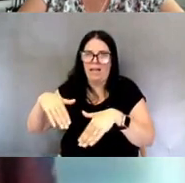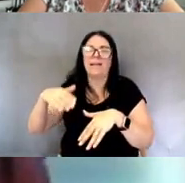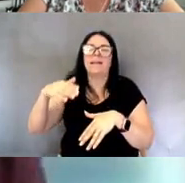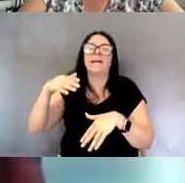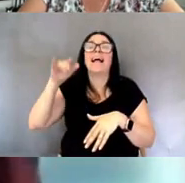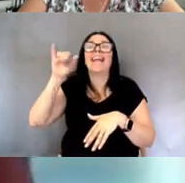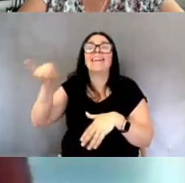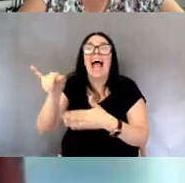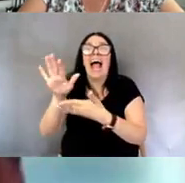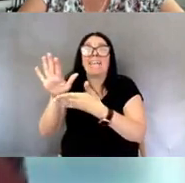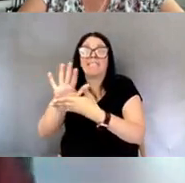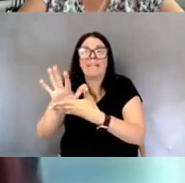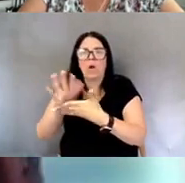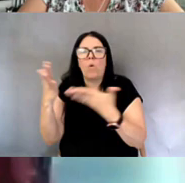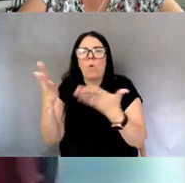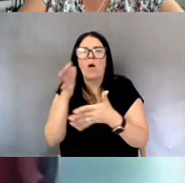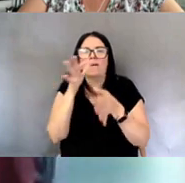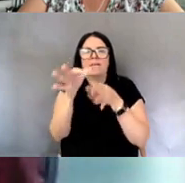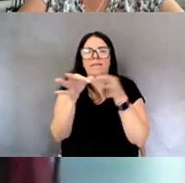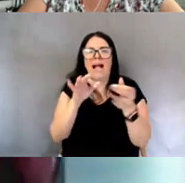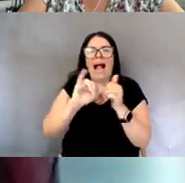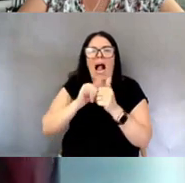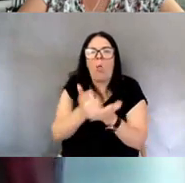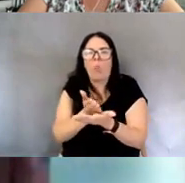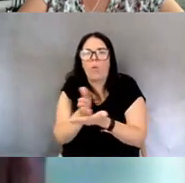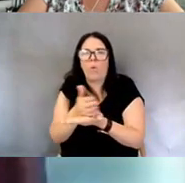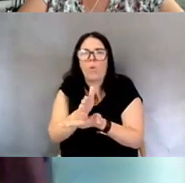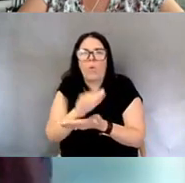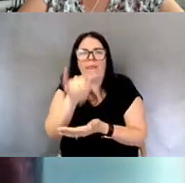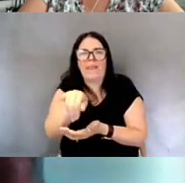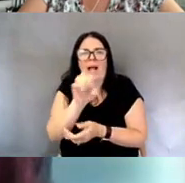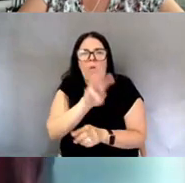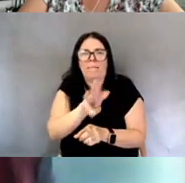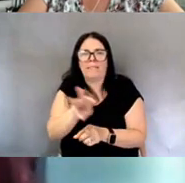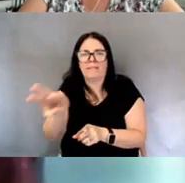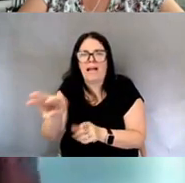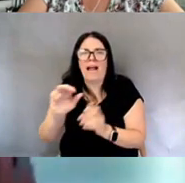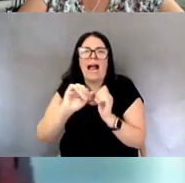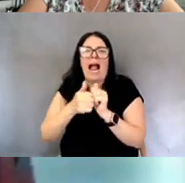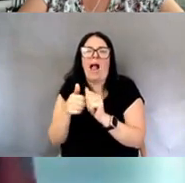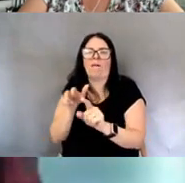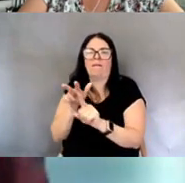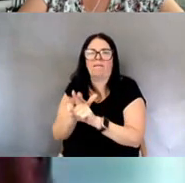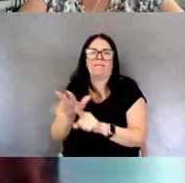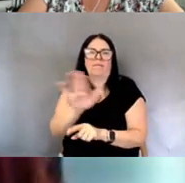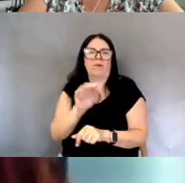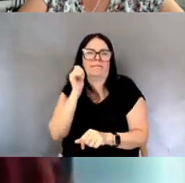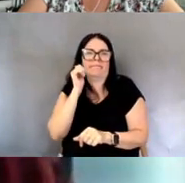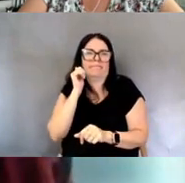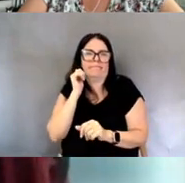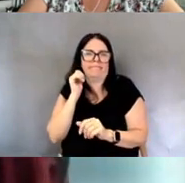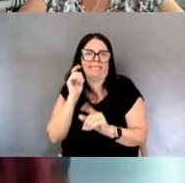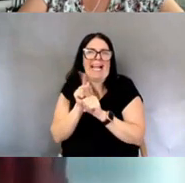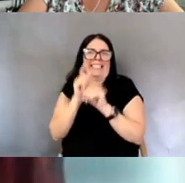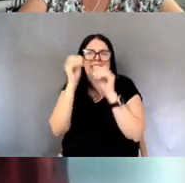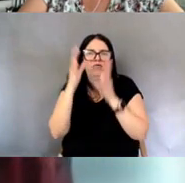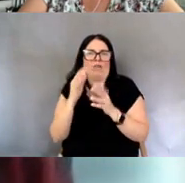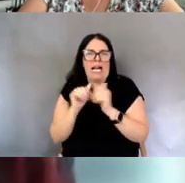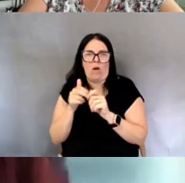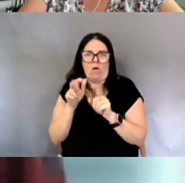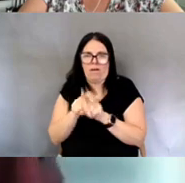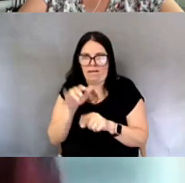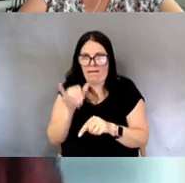people through the navigation of the site and how to use it for the purposes of an instructor. That